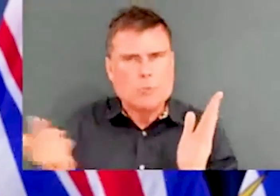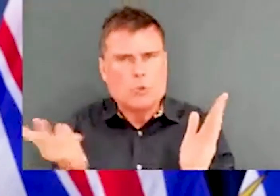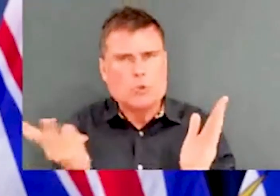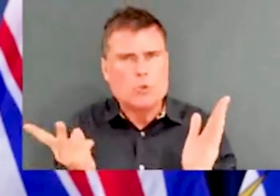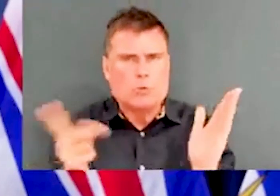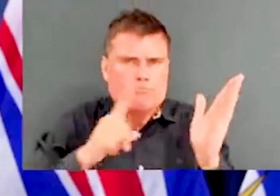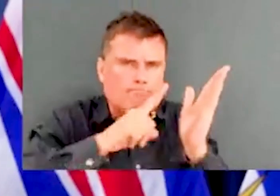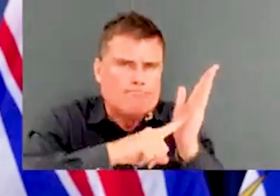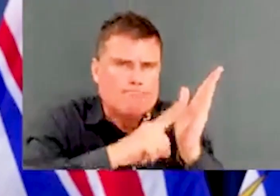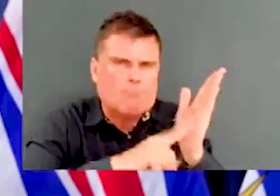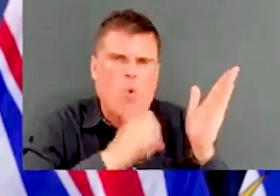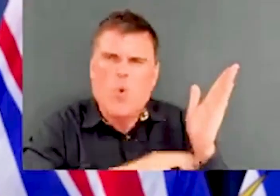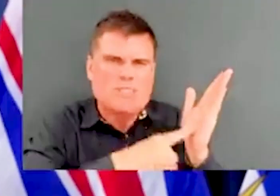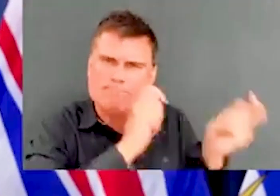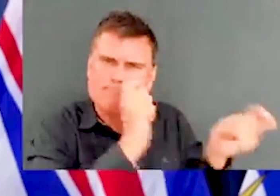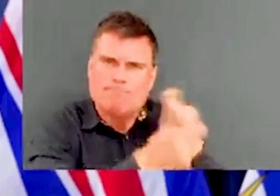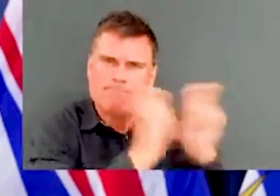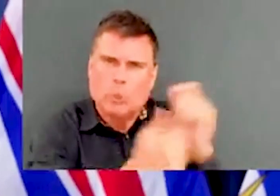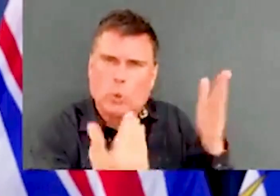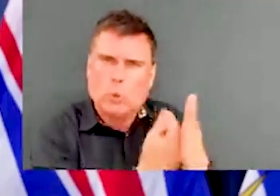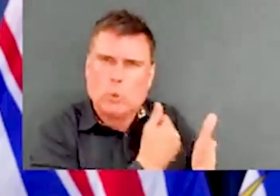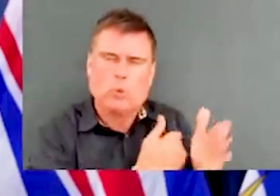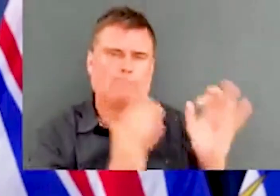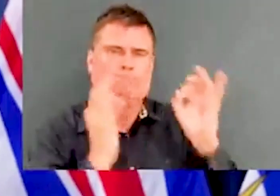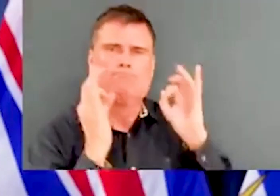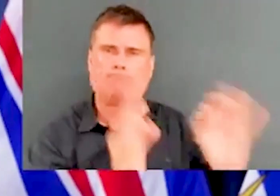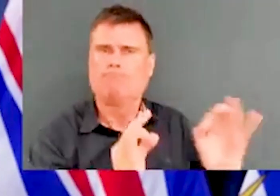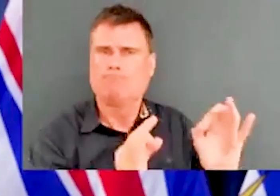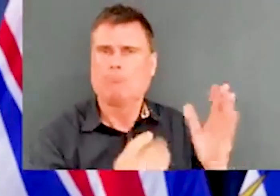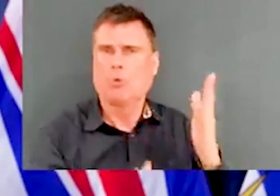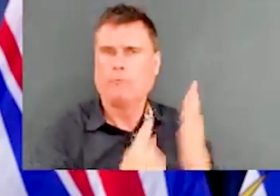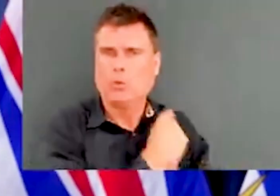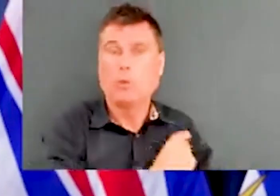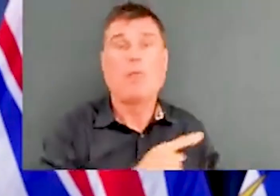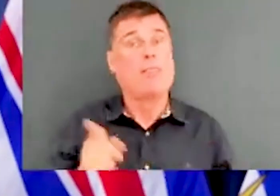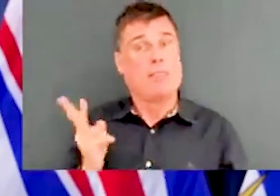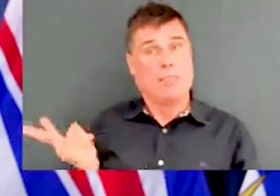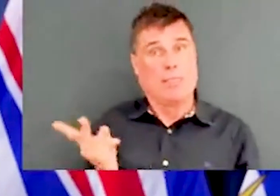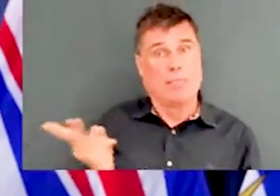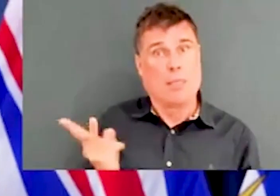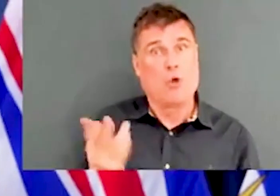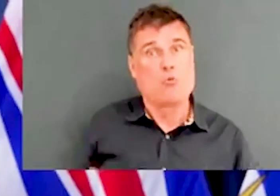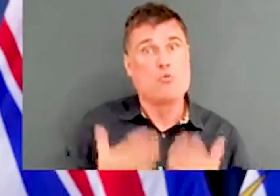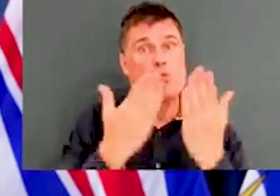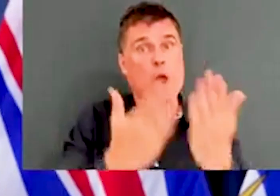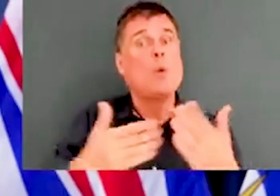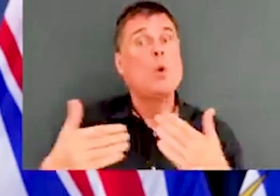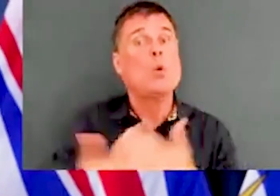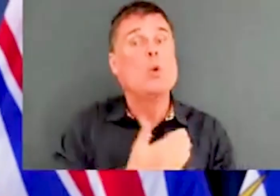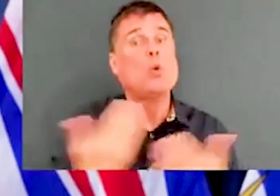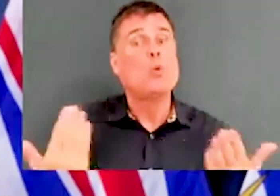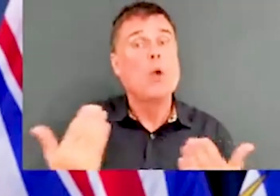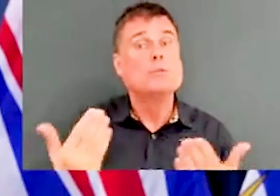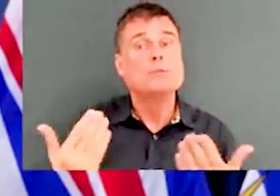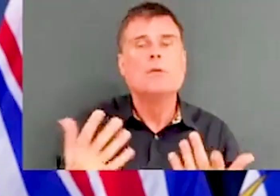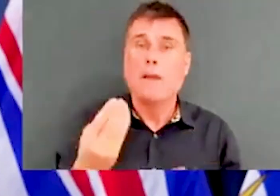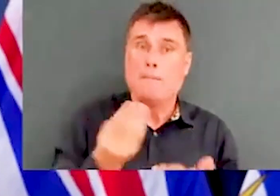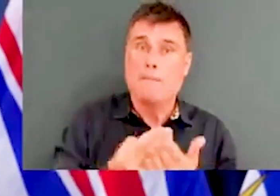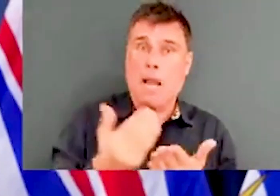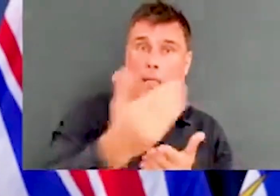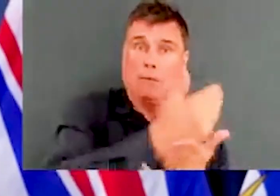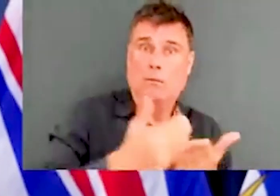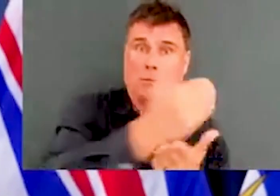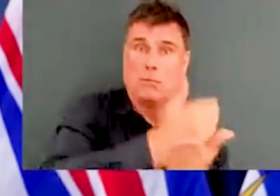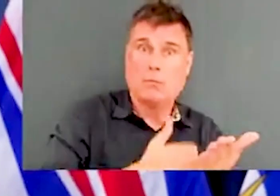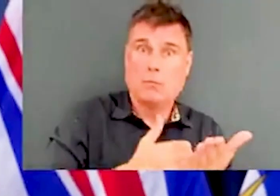our move to the new revenue minus cost system. We will need time to provide for an orderly transition to this